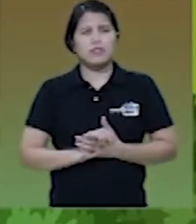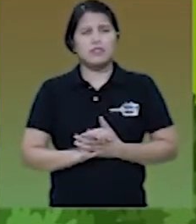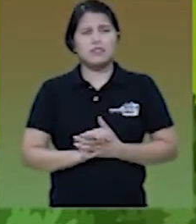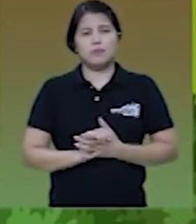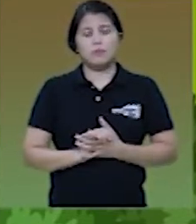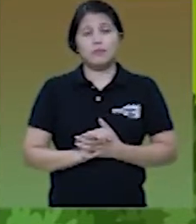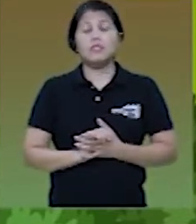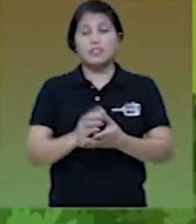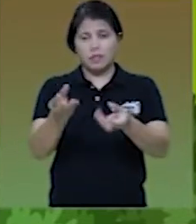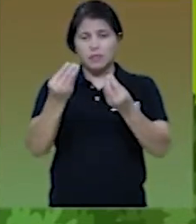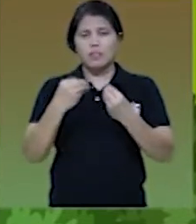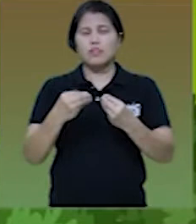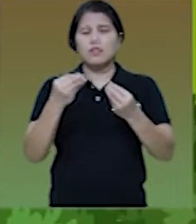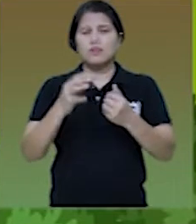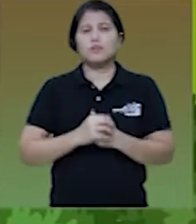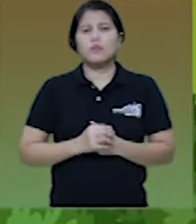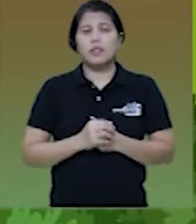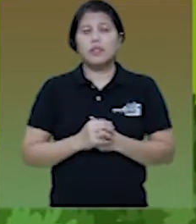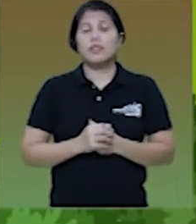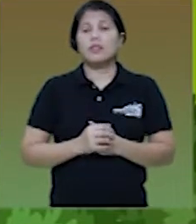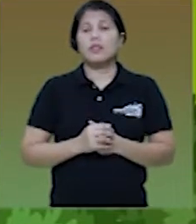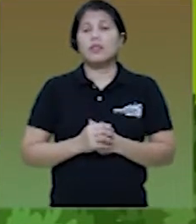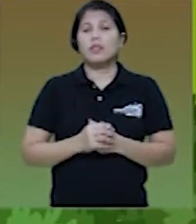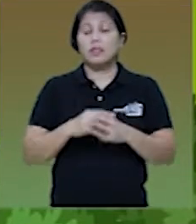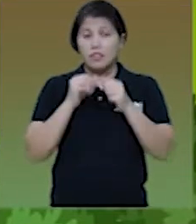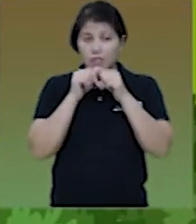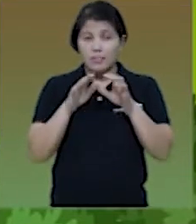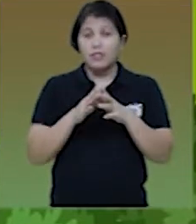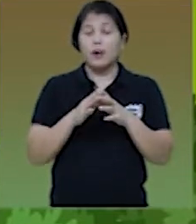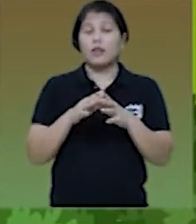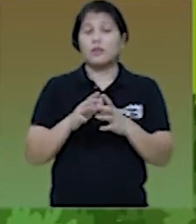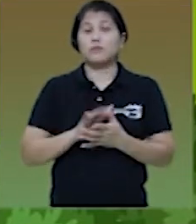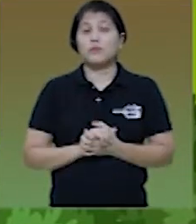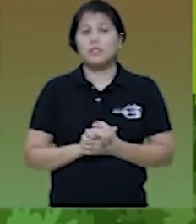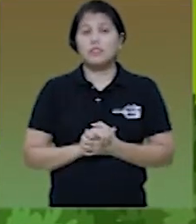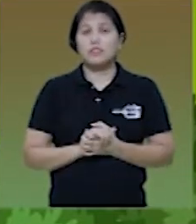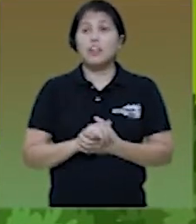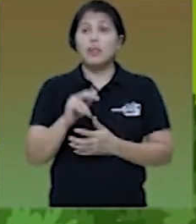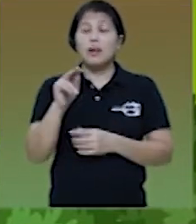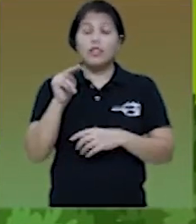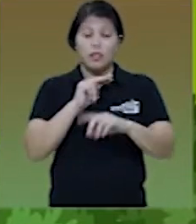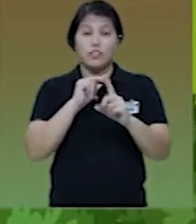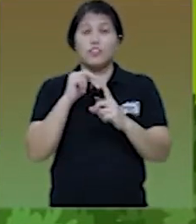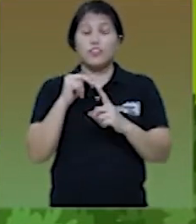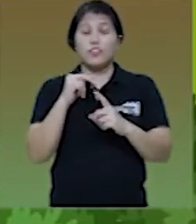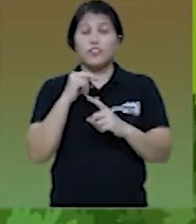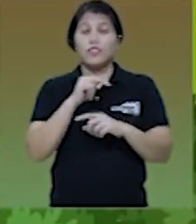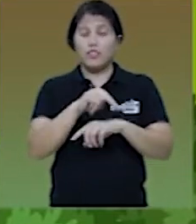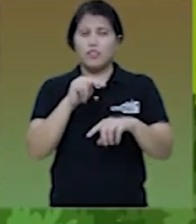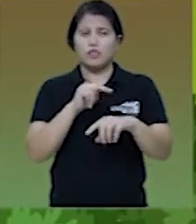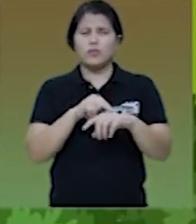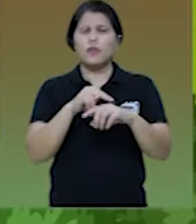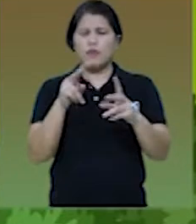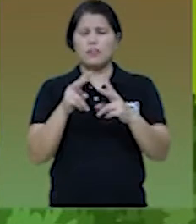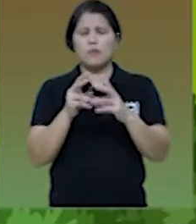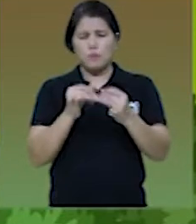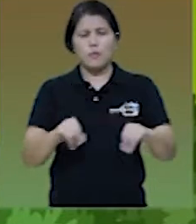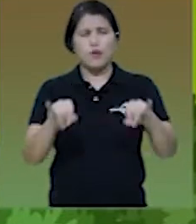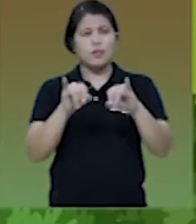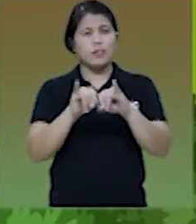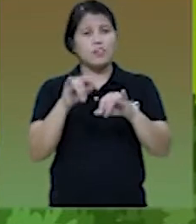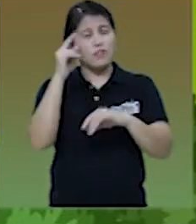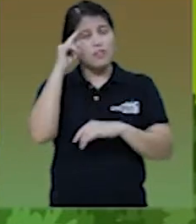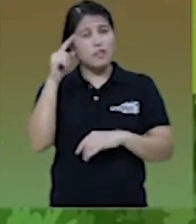our mind aside from providing us our needs like our food. Our nature is really important to